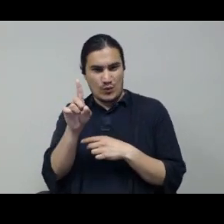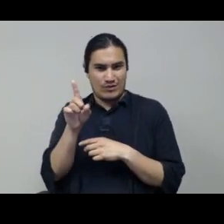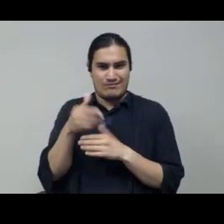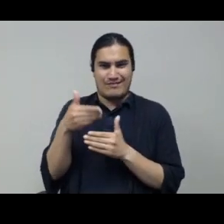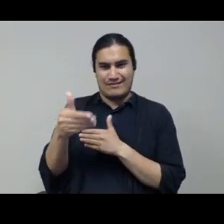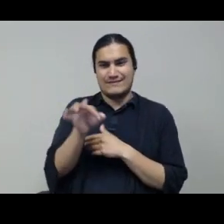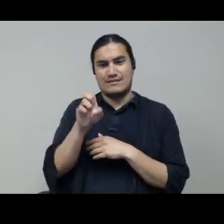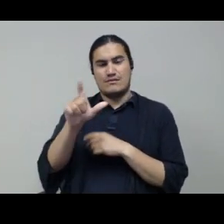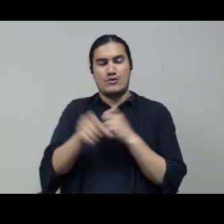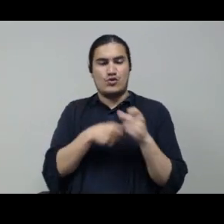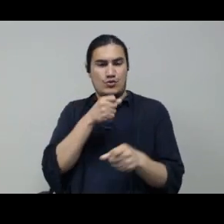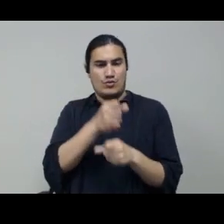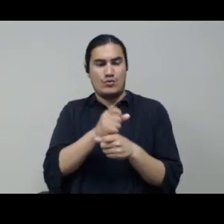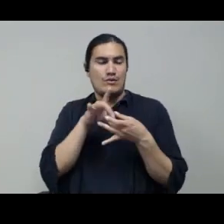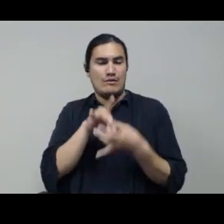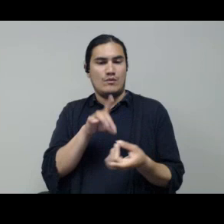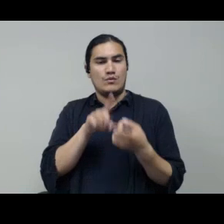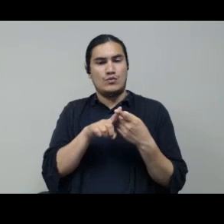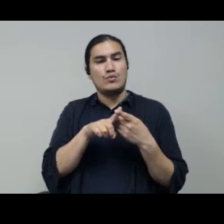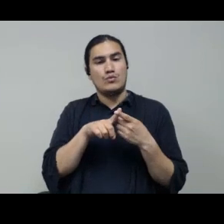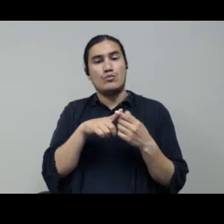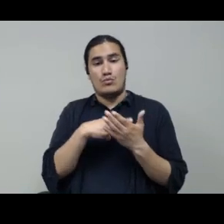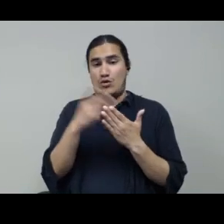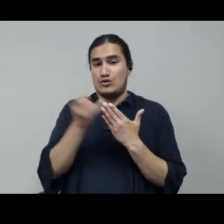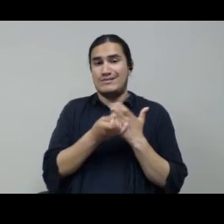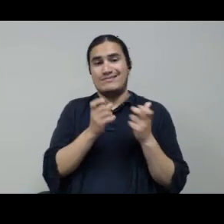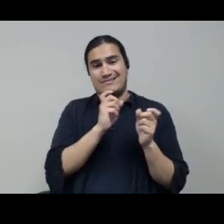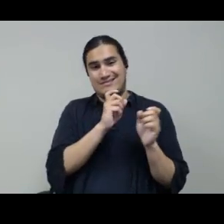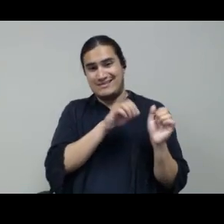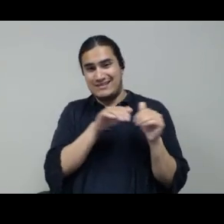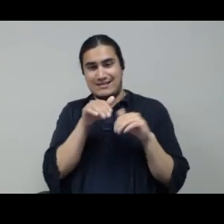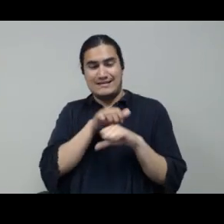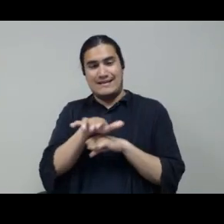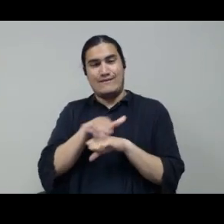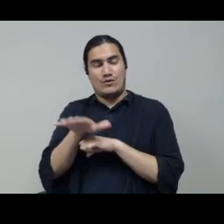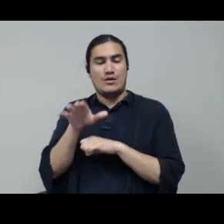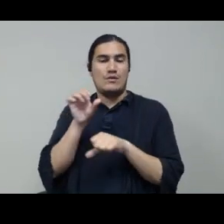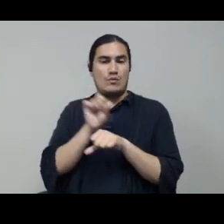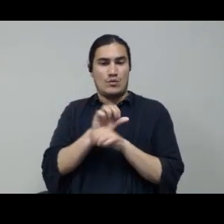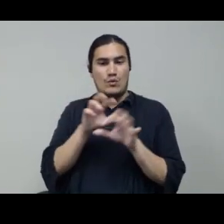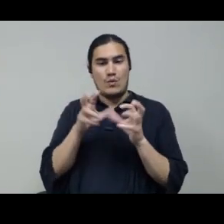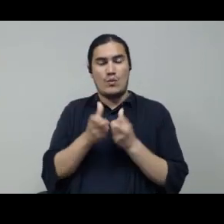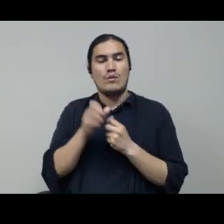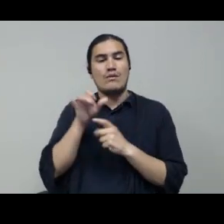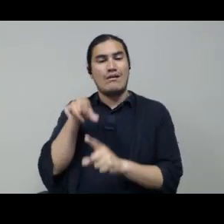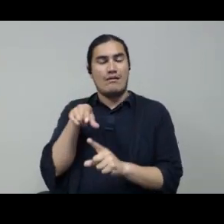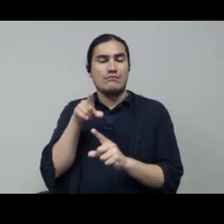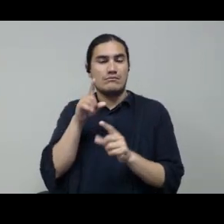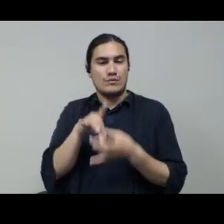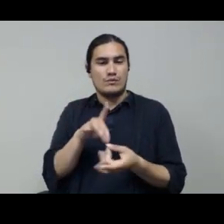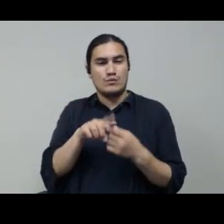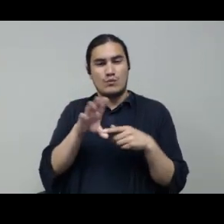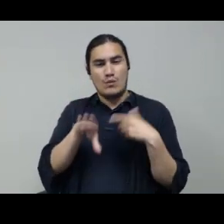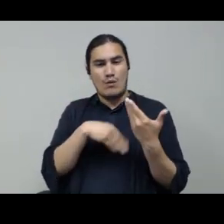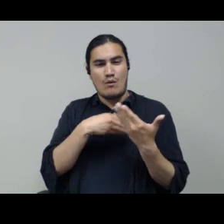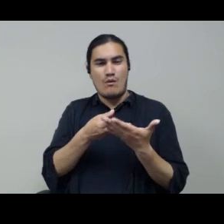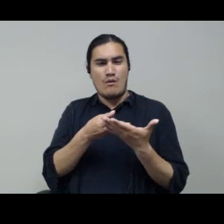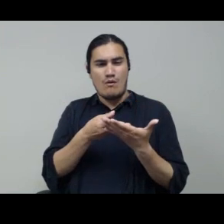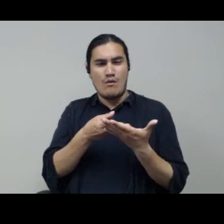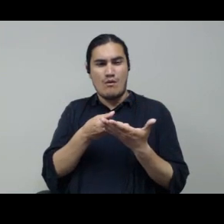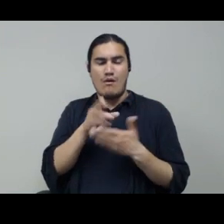related to our overall project delivery efforts for projects allocated by the Commission, as well as to support the overall Broadband for All initiative, which is